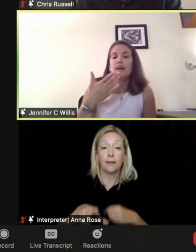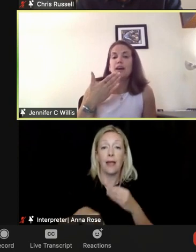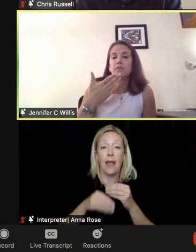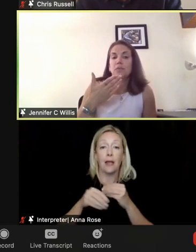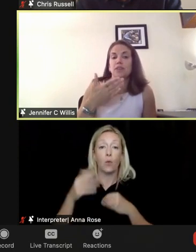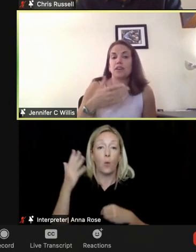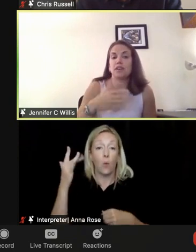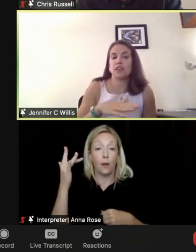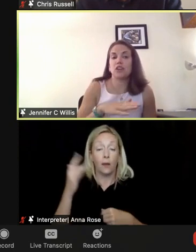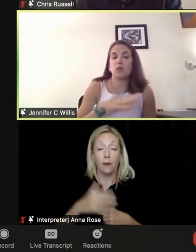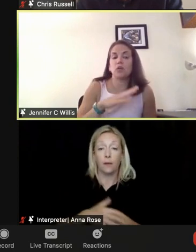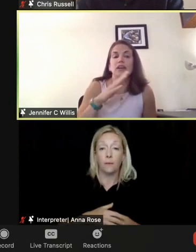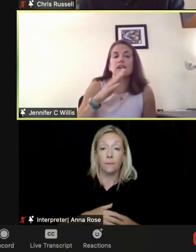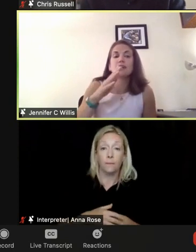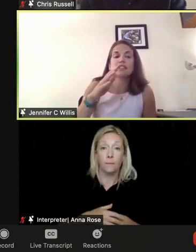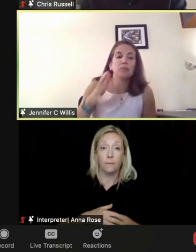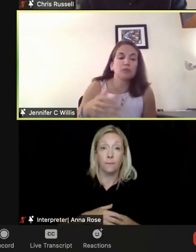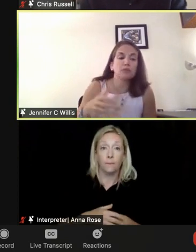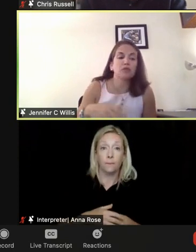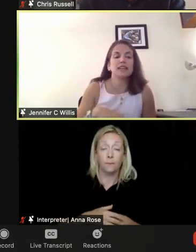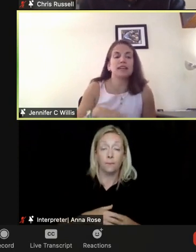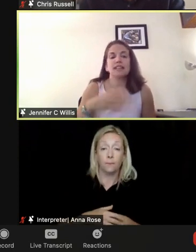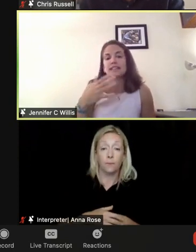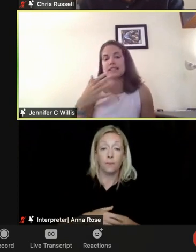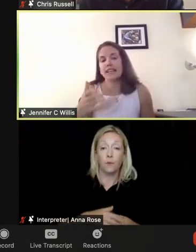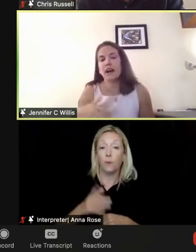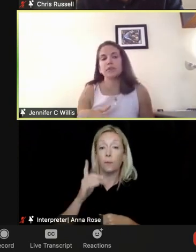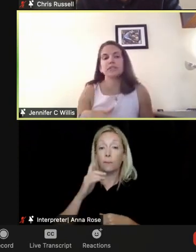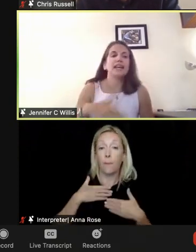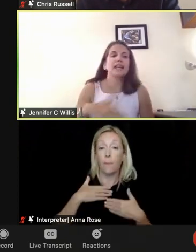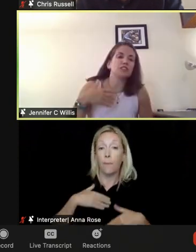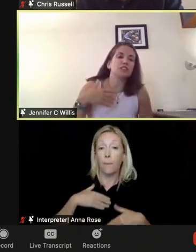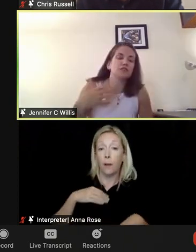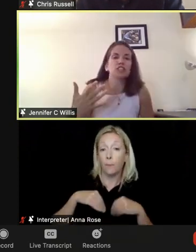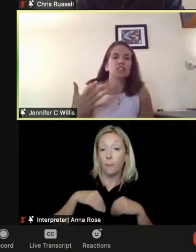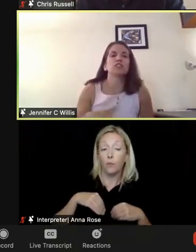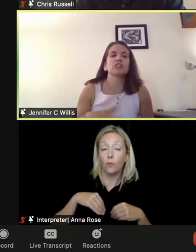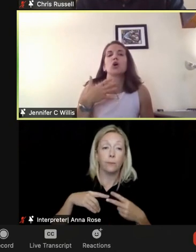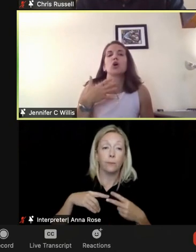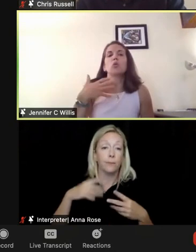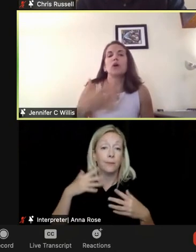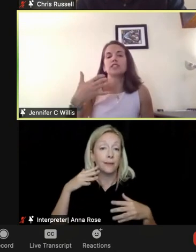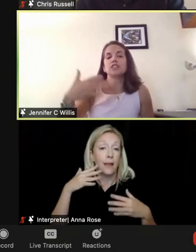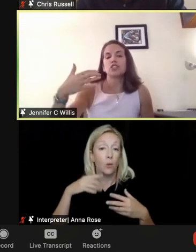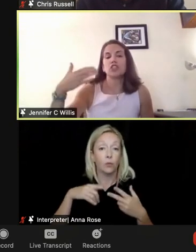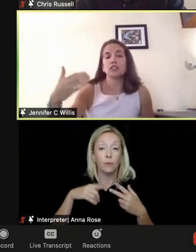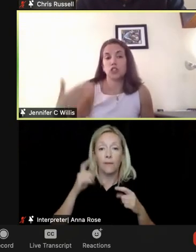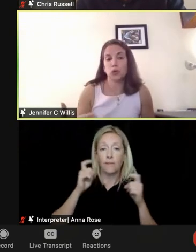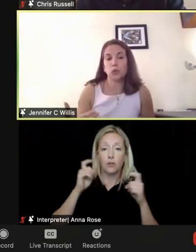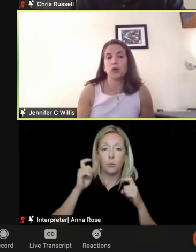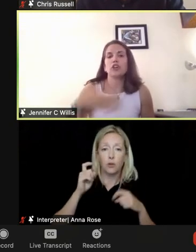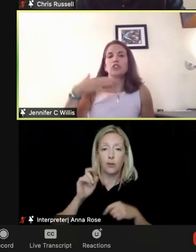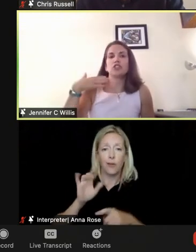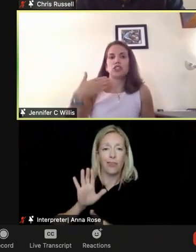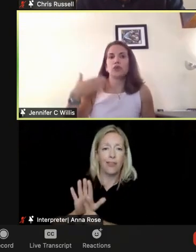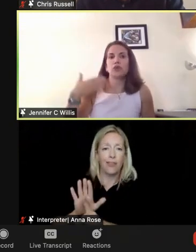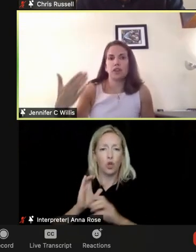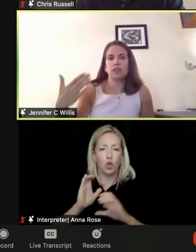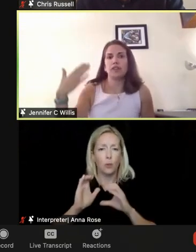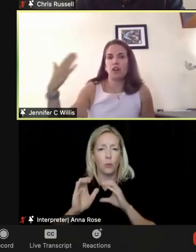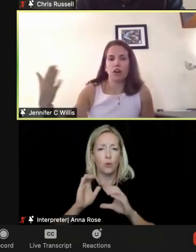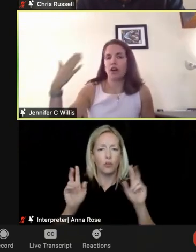you to pick something, is it a body movement? Is it a sound? Is it a facial expression? What does the child do